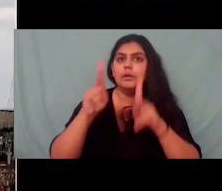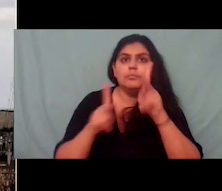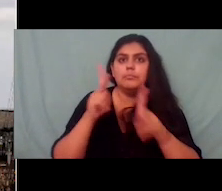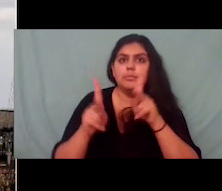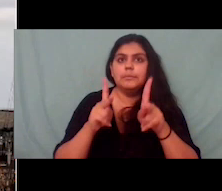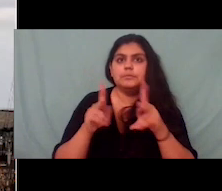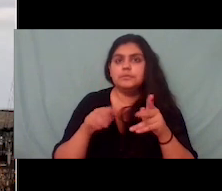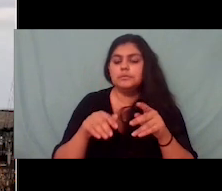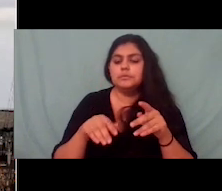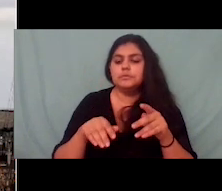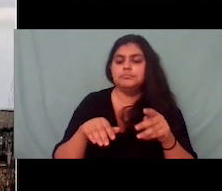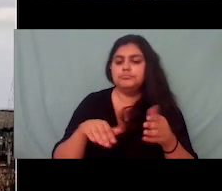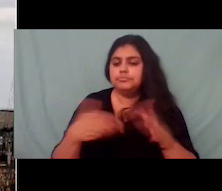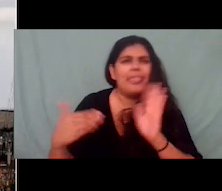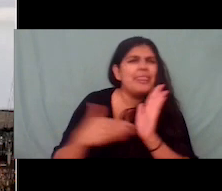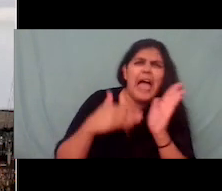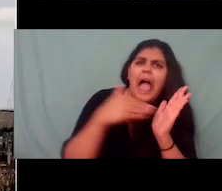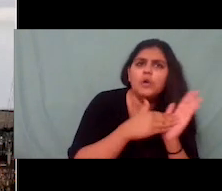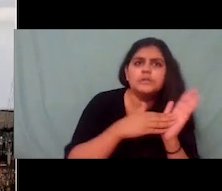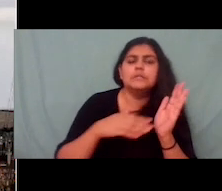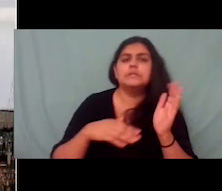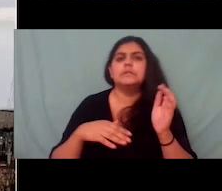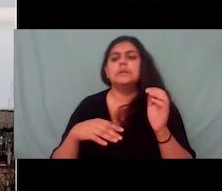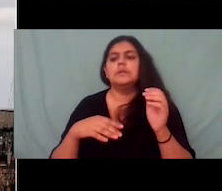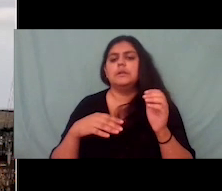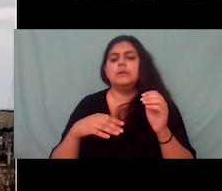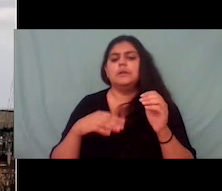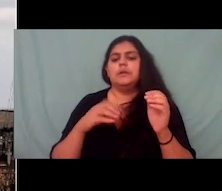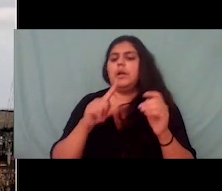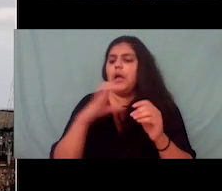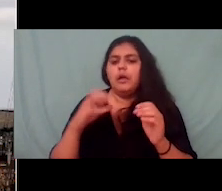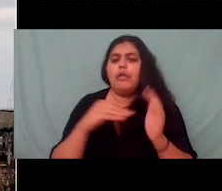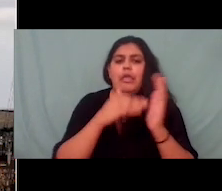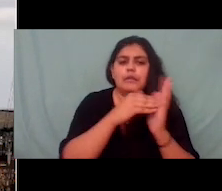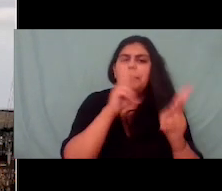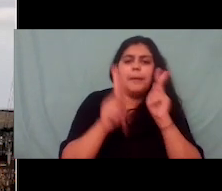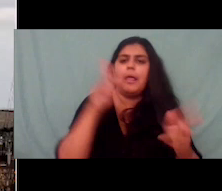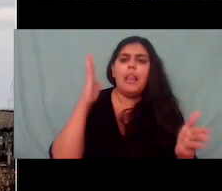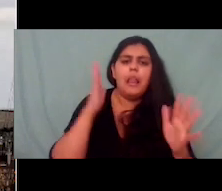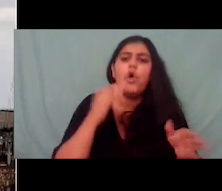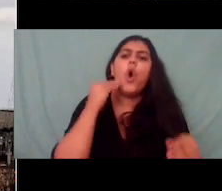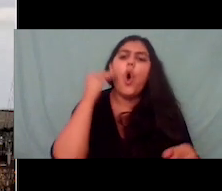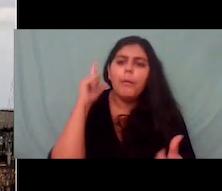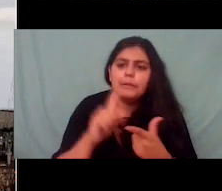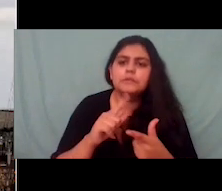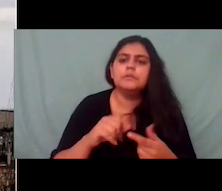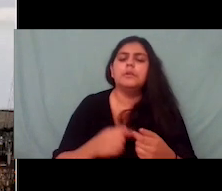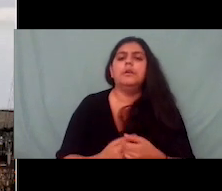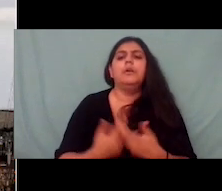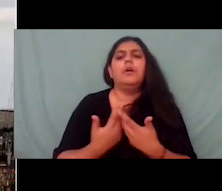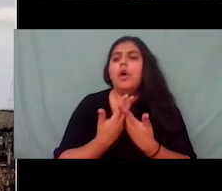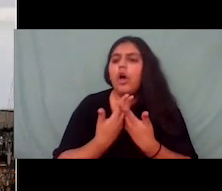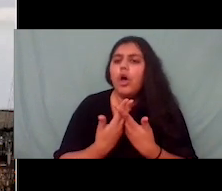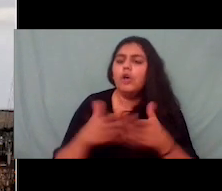thousands of injured people and hundreds of thousands of people who were left homeless and lost their homes and